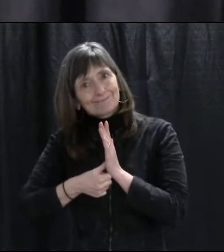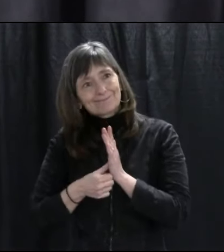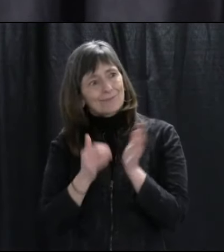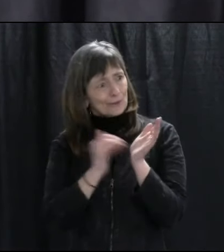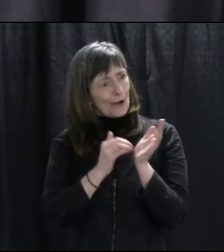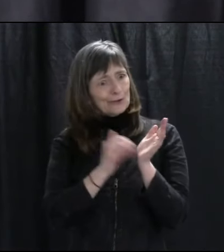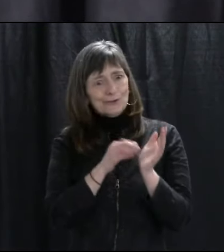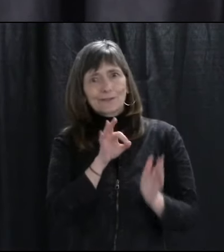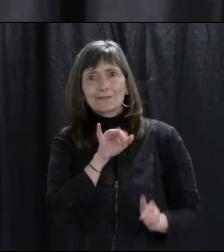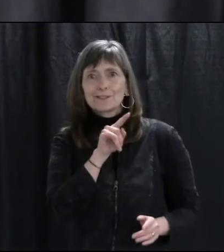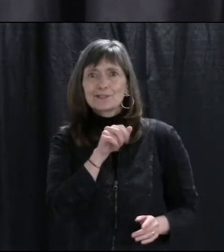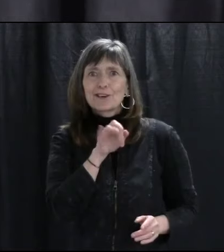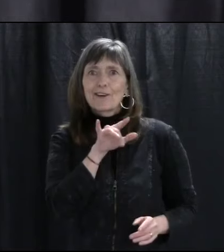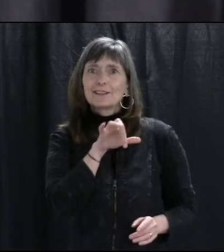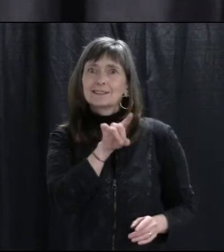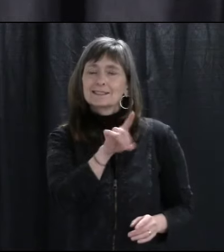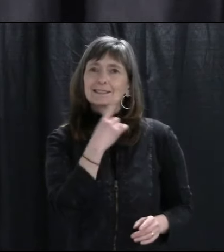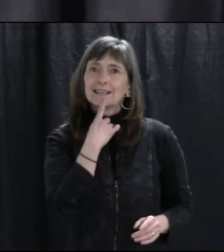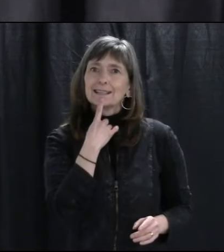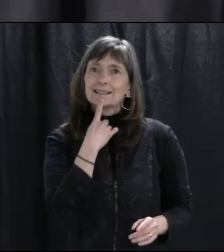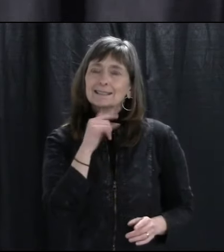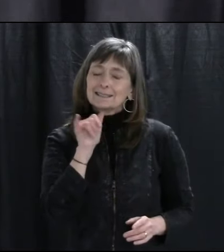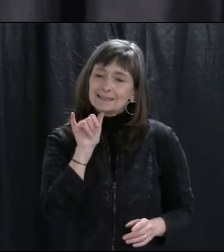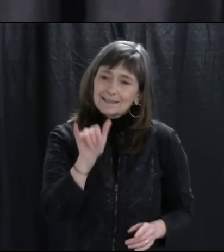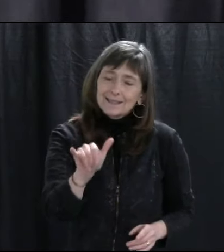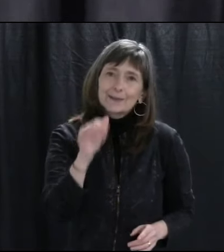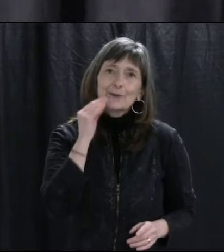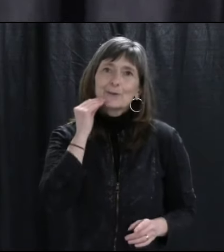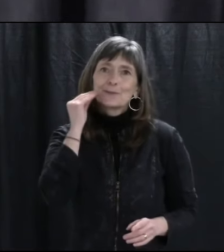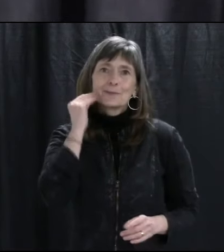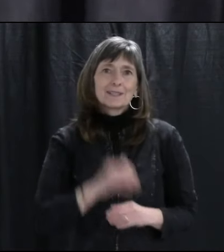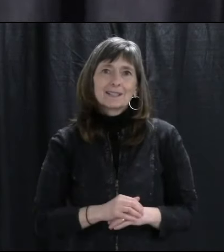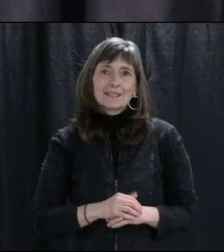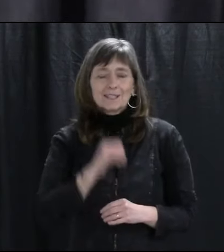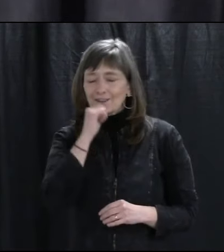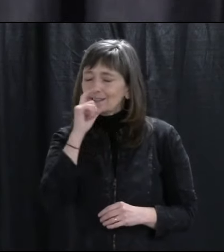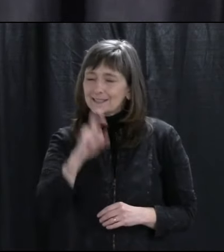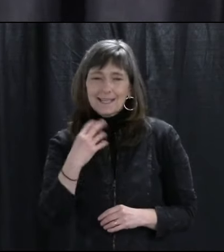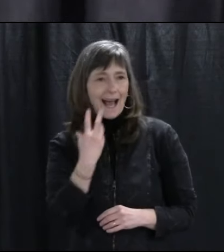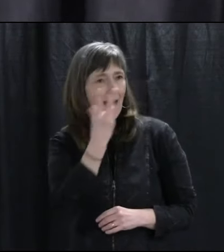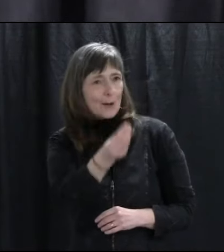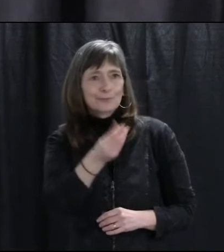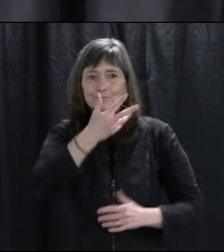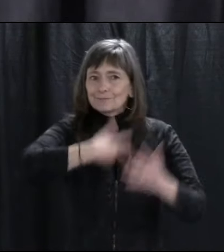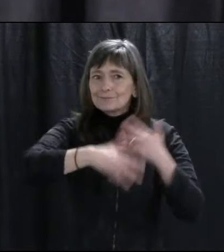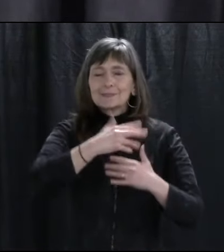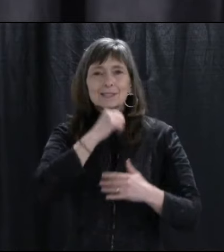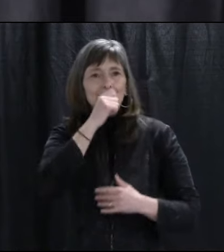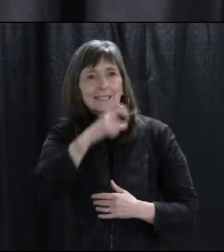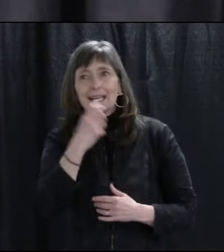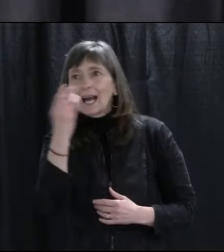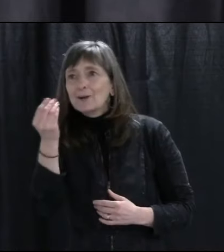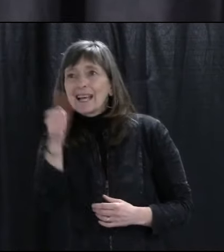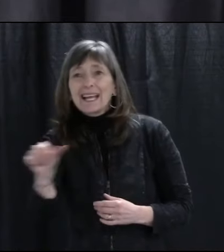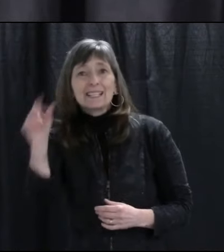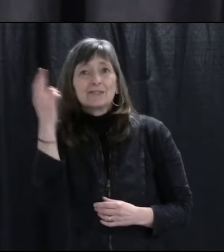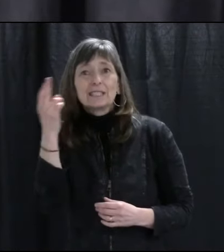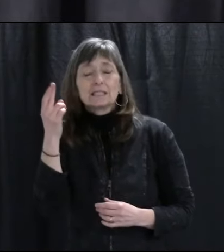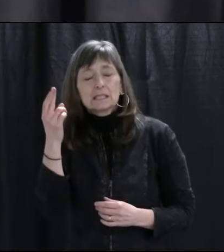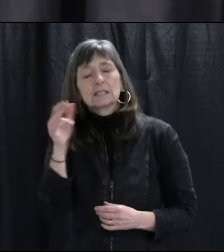has said around staying home if you do not need to be anywhere else, and particularly for